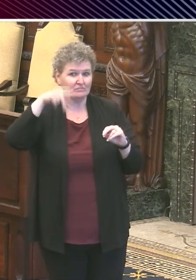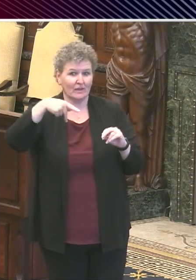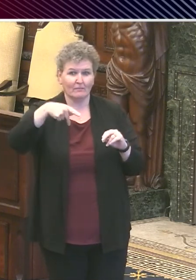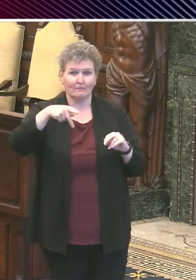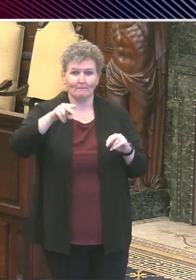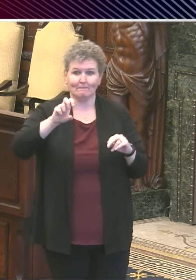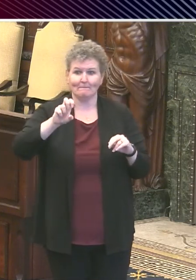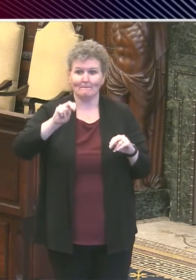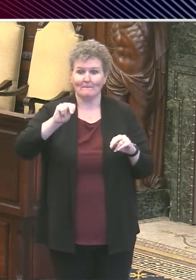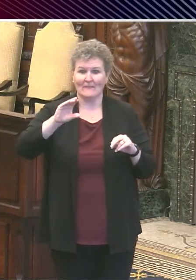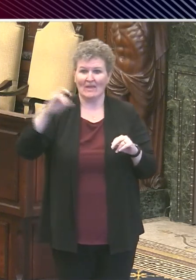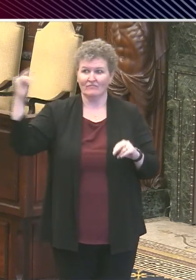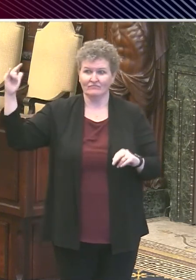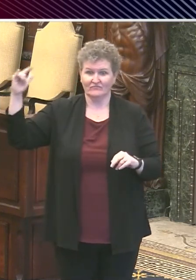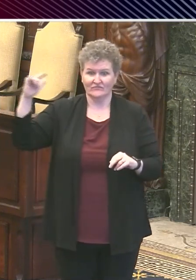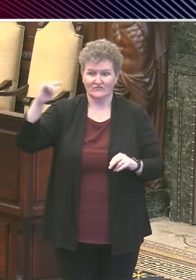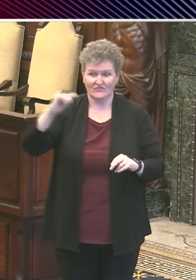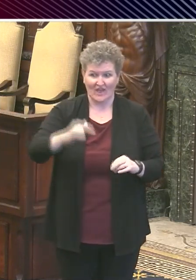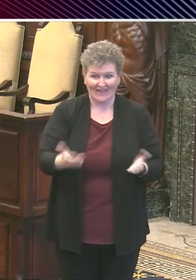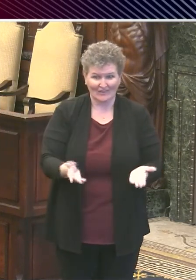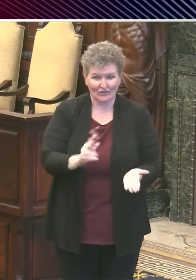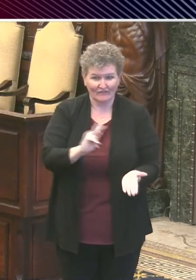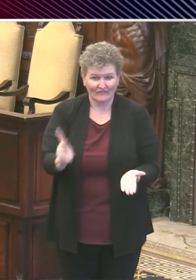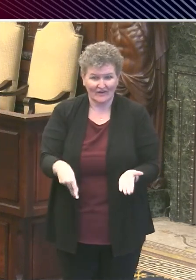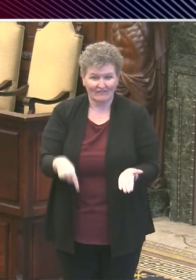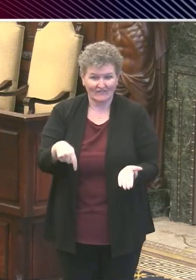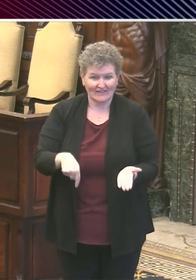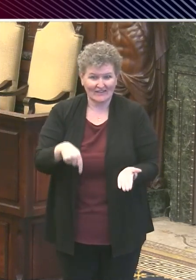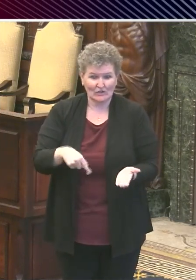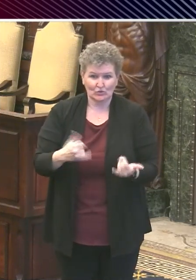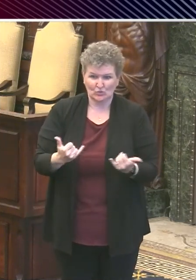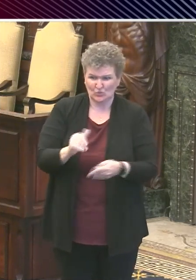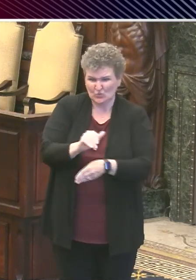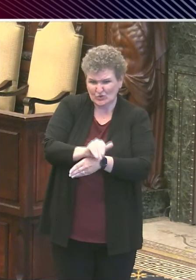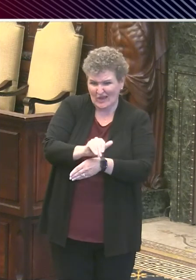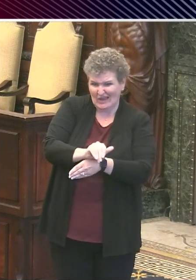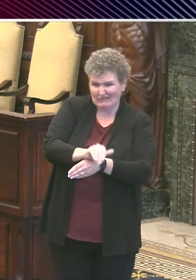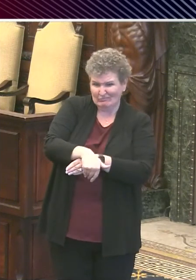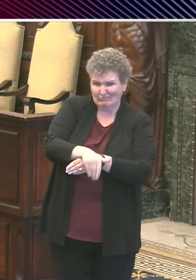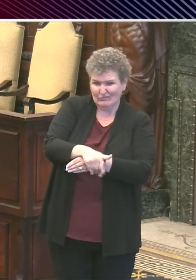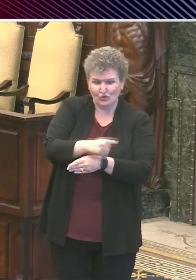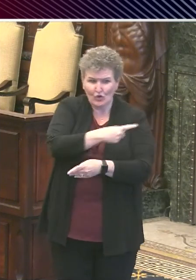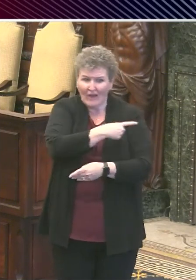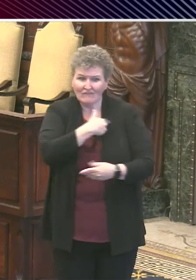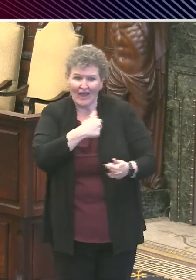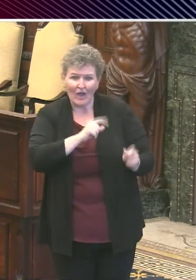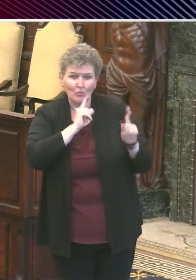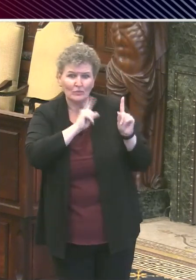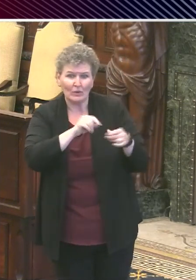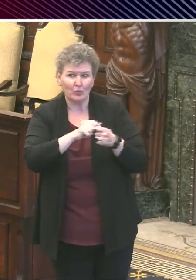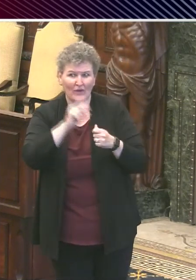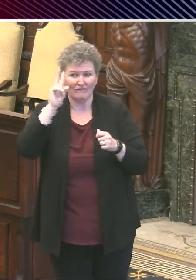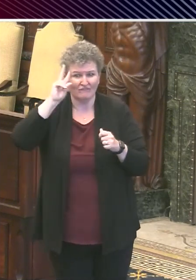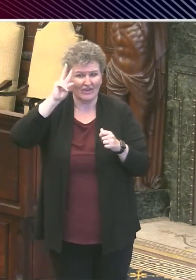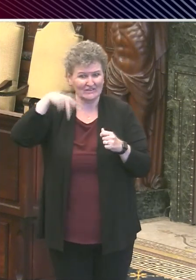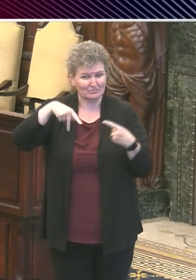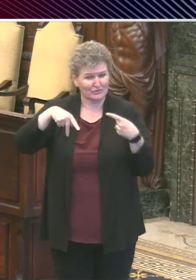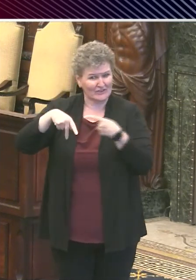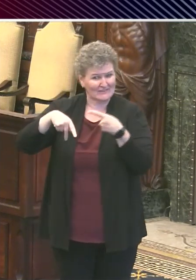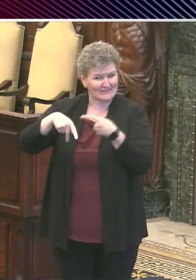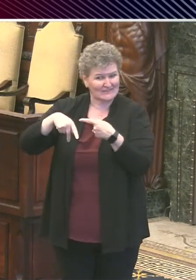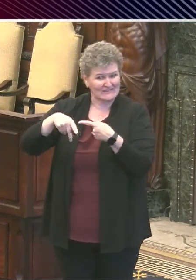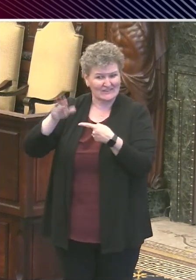old FOP event tonight. Any reaction to the Vice President making a